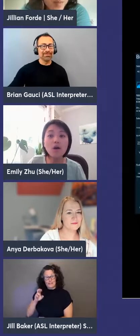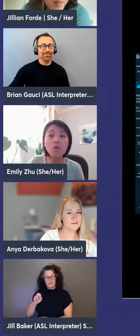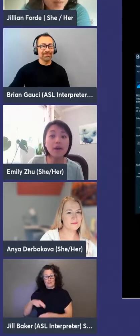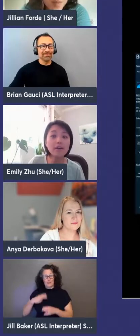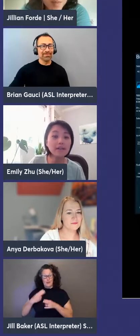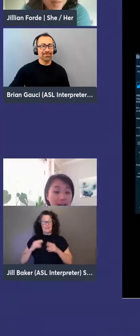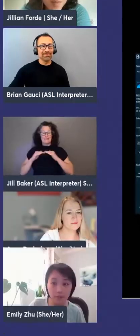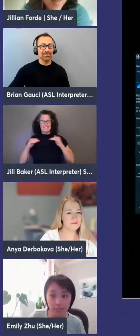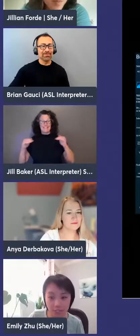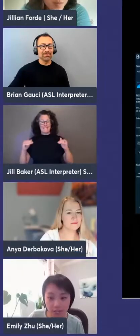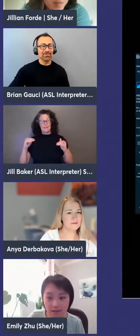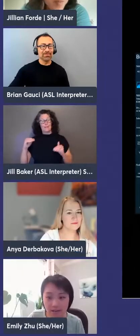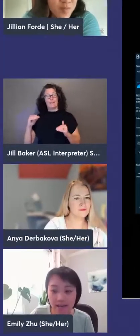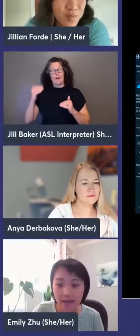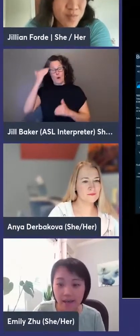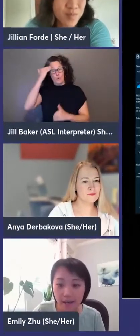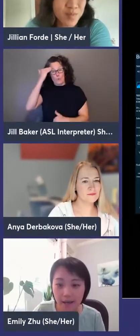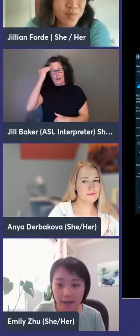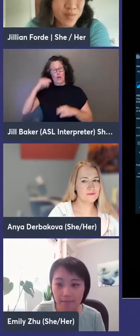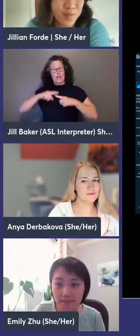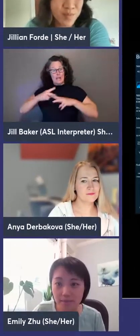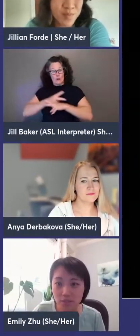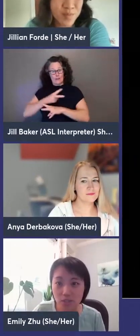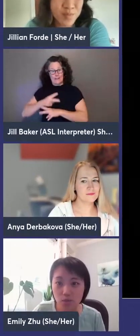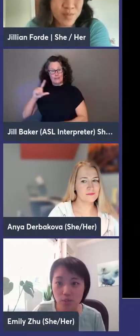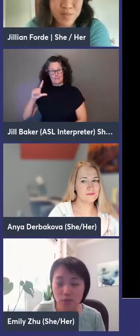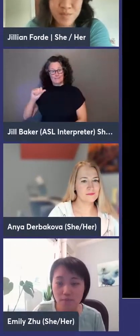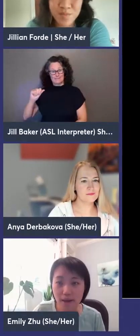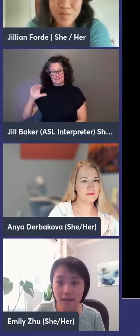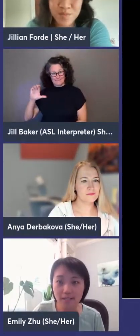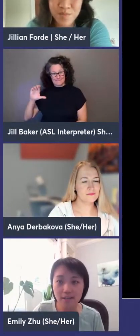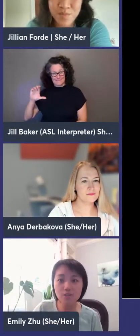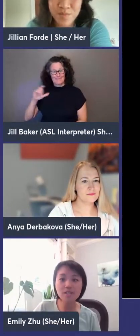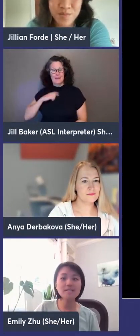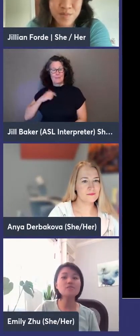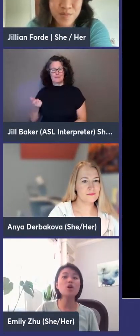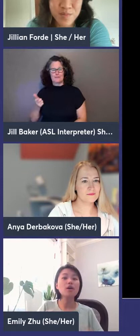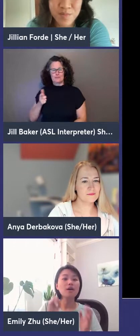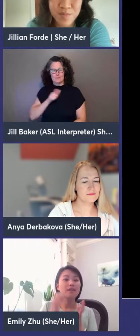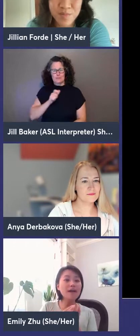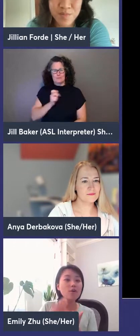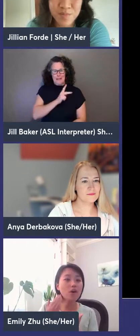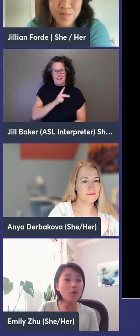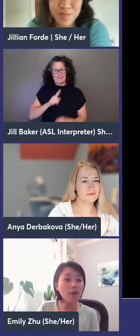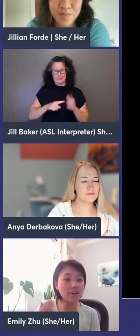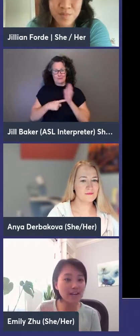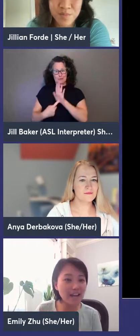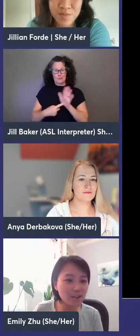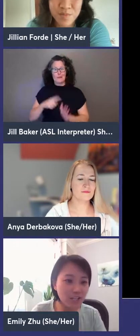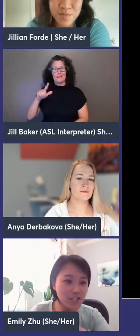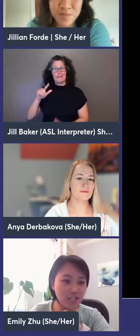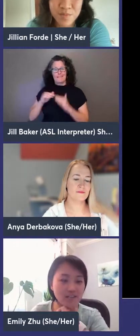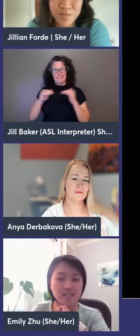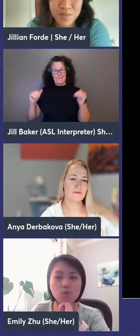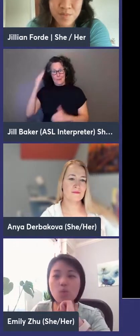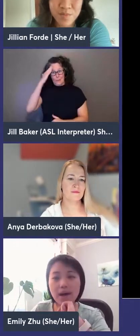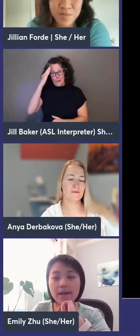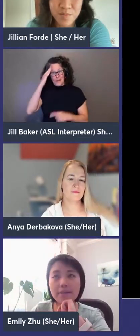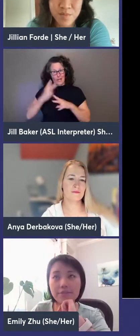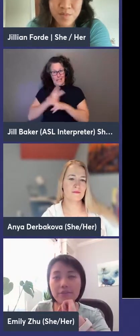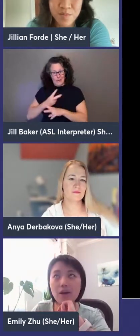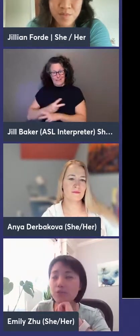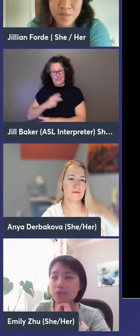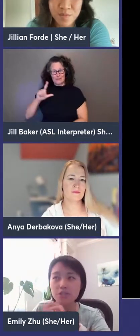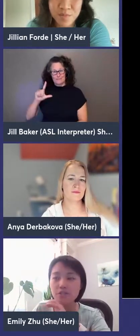level aware calculation. Let me just switch back to this. So level aware calculation is one